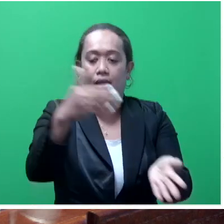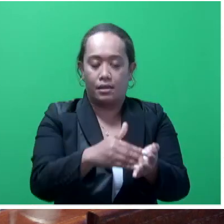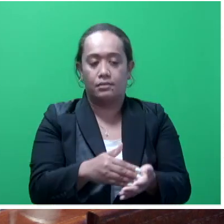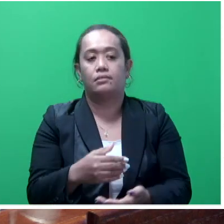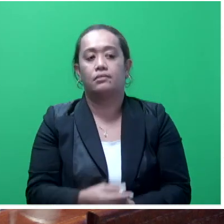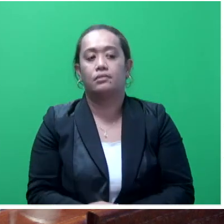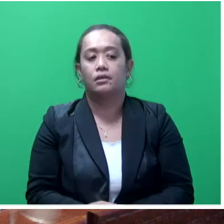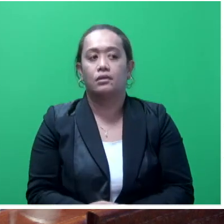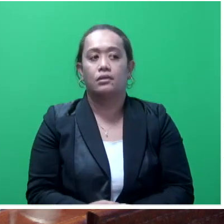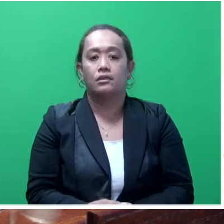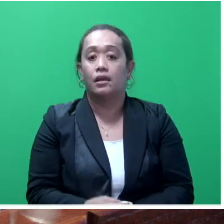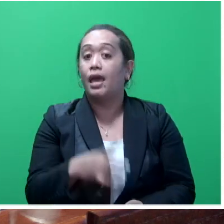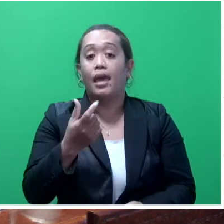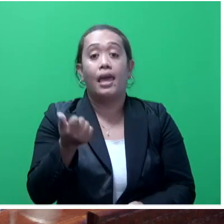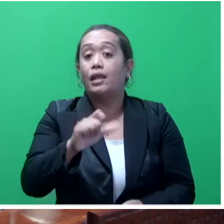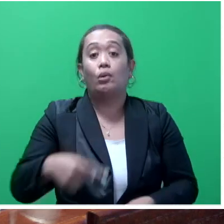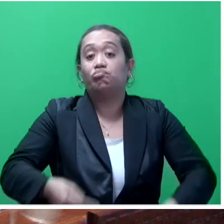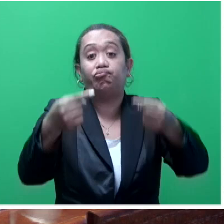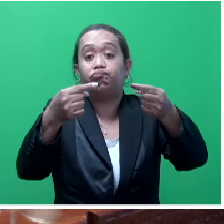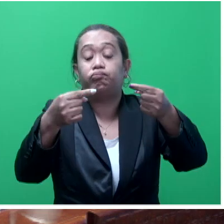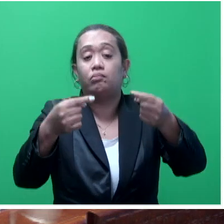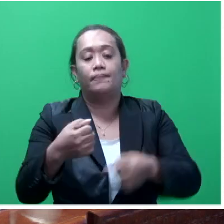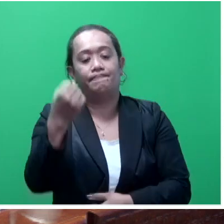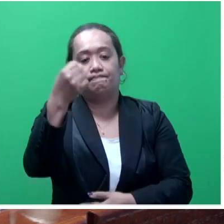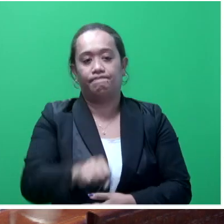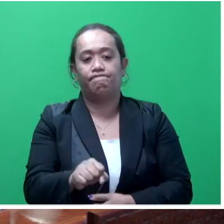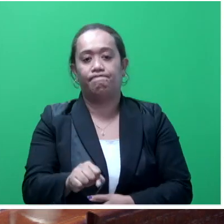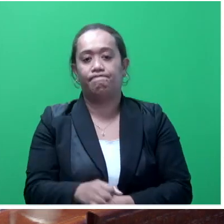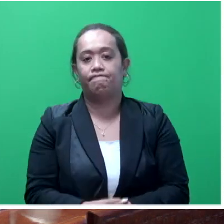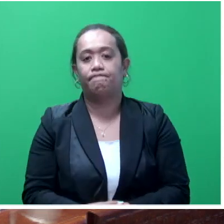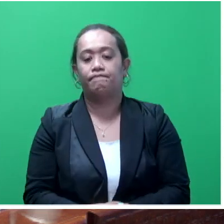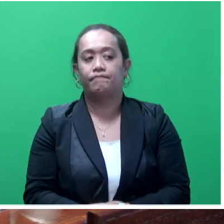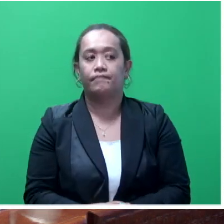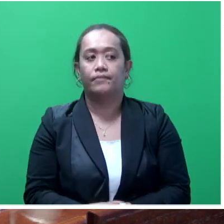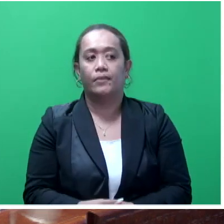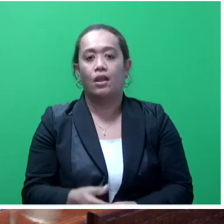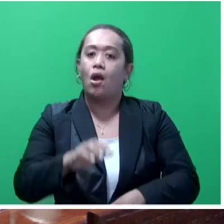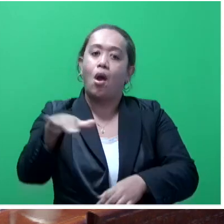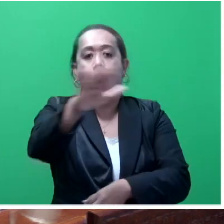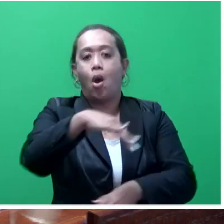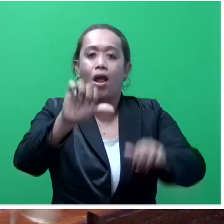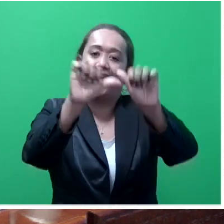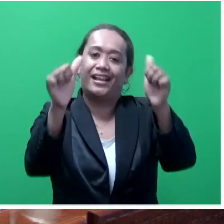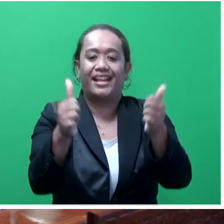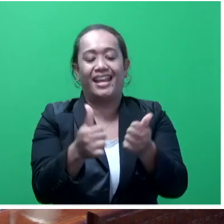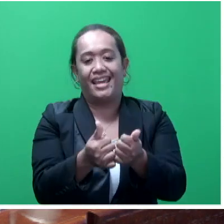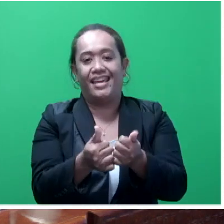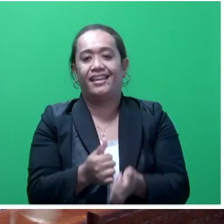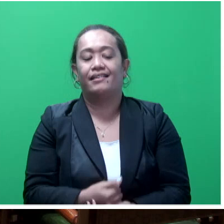member oppose the motion? No. As no member opposes, the motion is agreed to